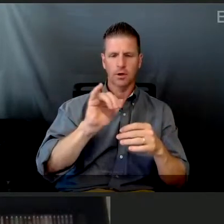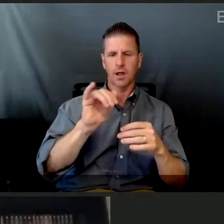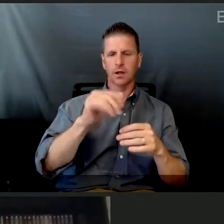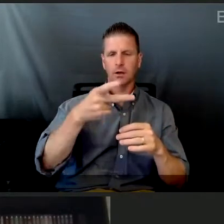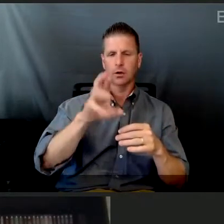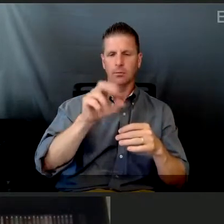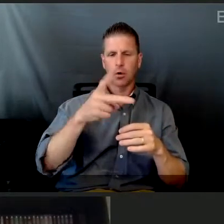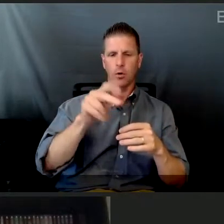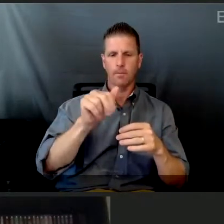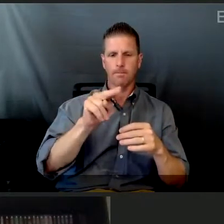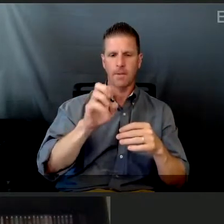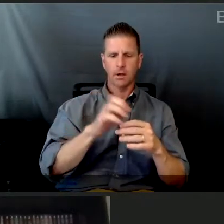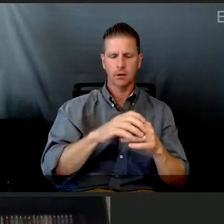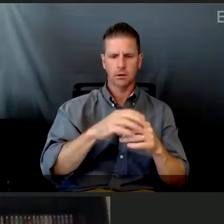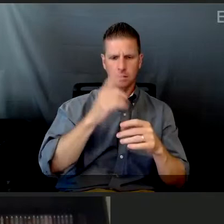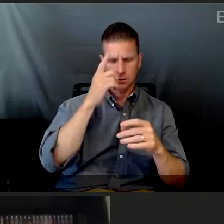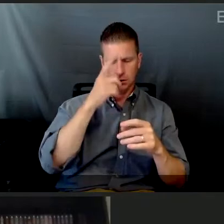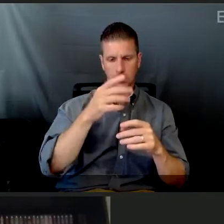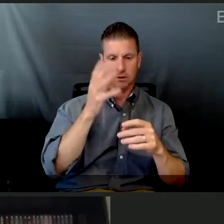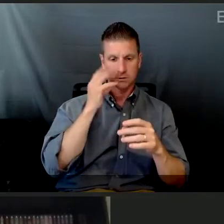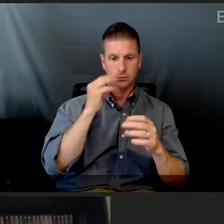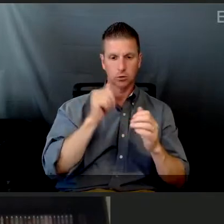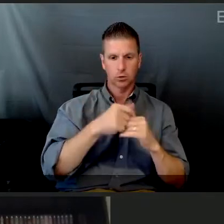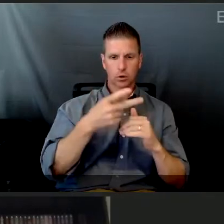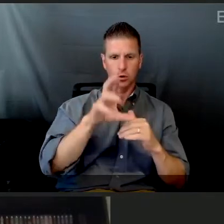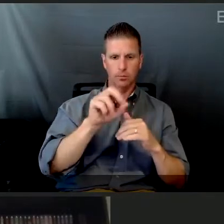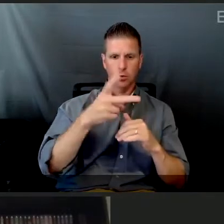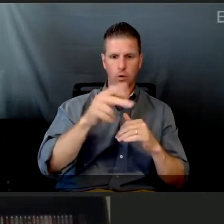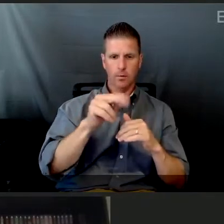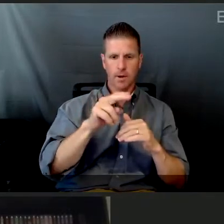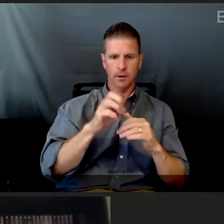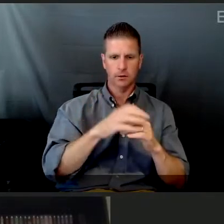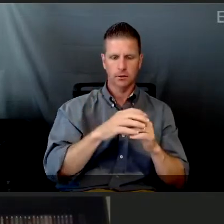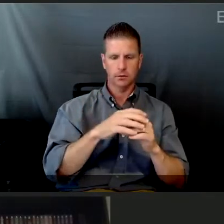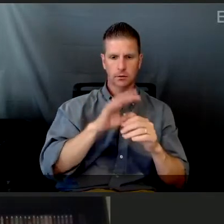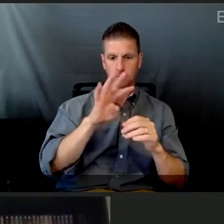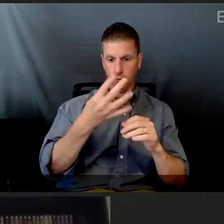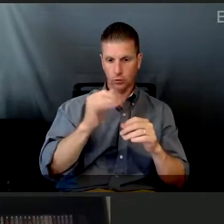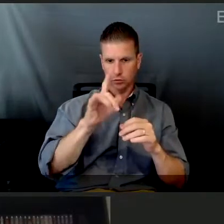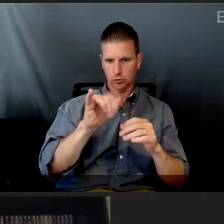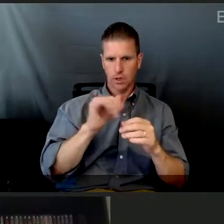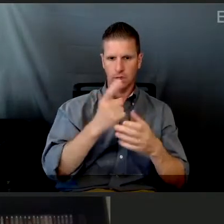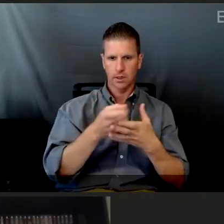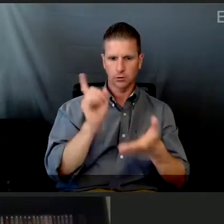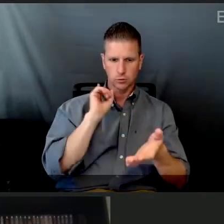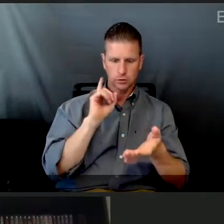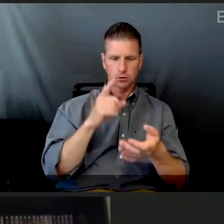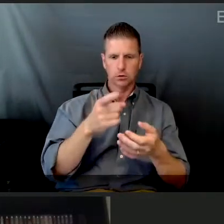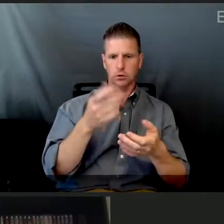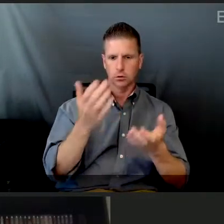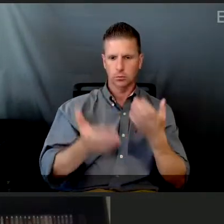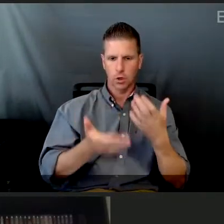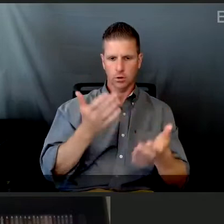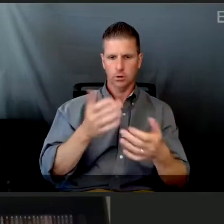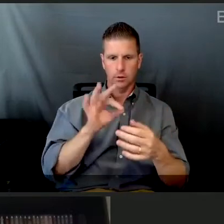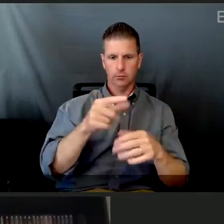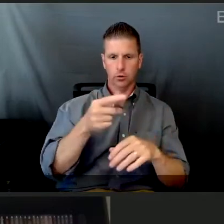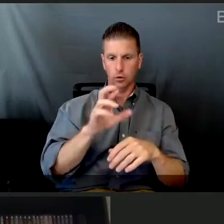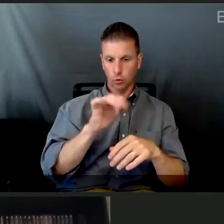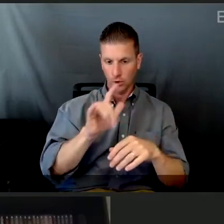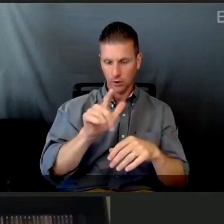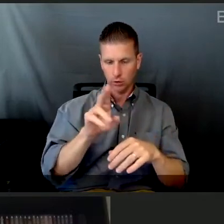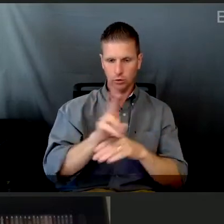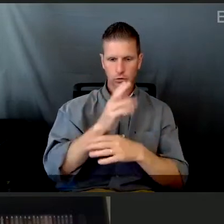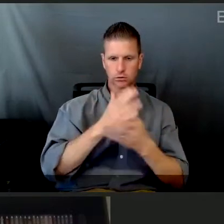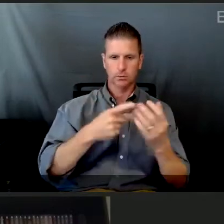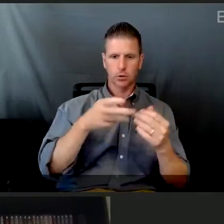right? I think you have experience with propane, right? We just, 4th of July was last week, so you probably, if you grilled, you might have used some